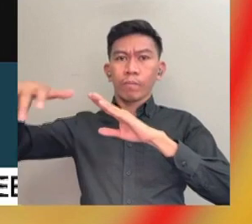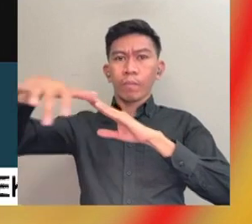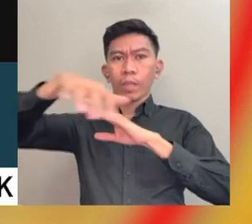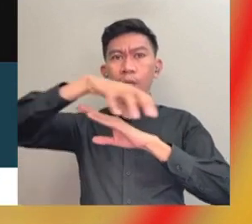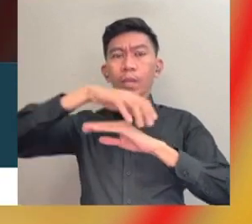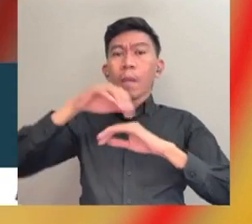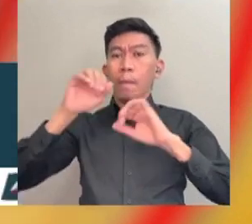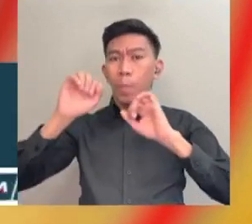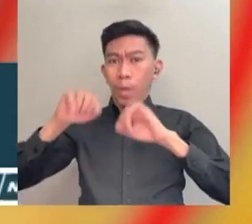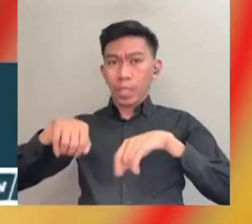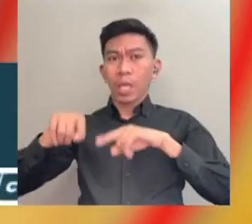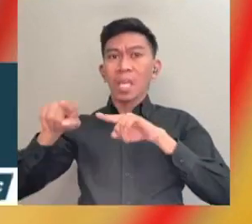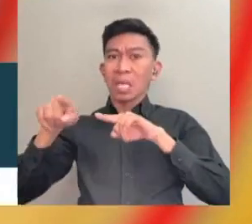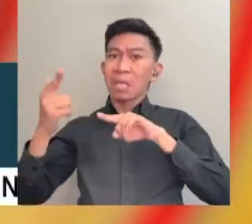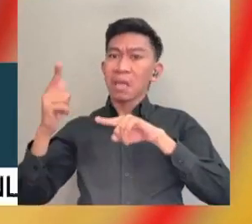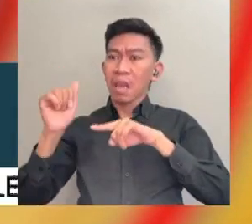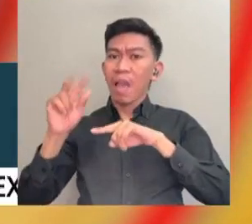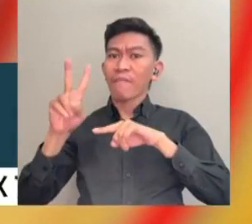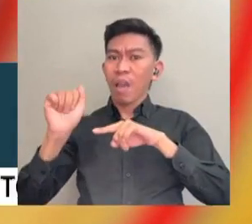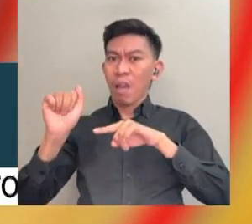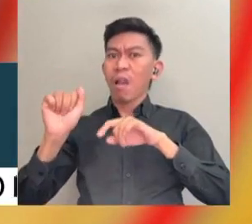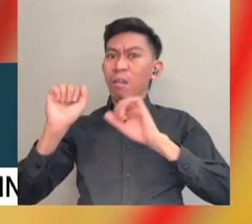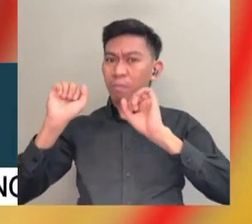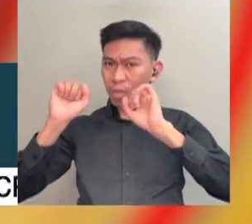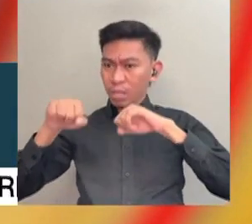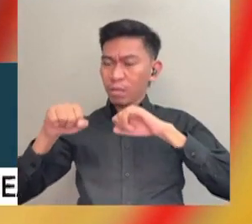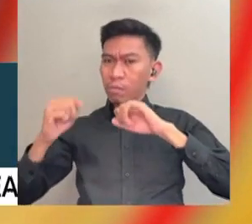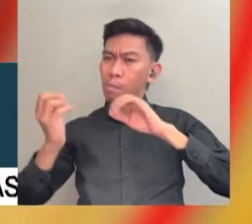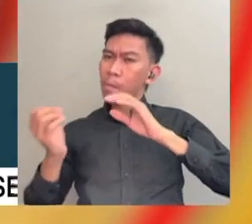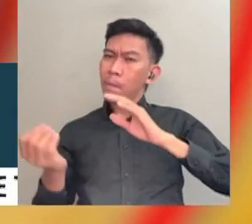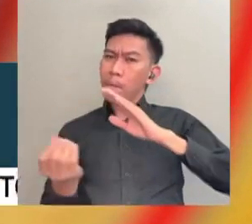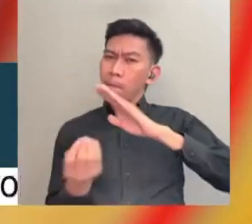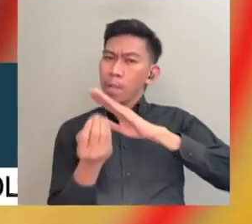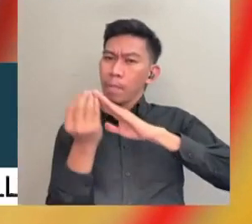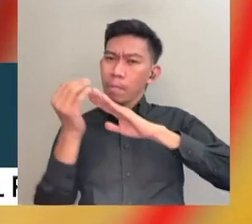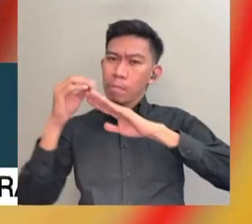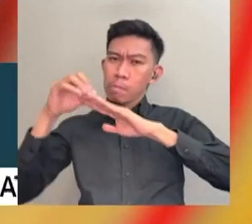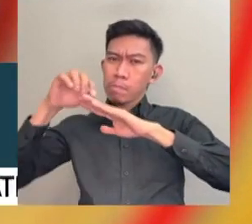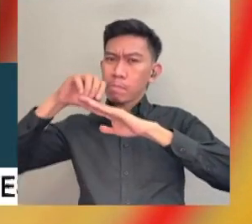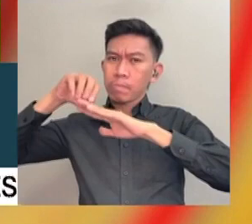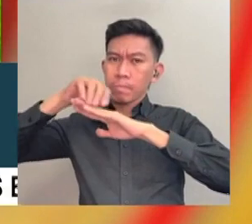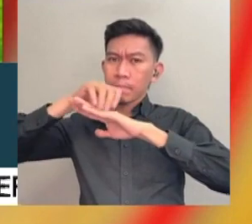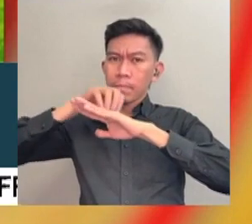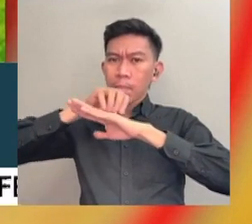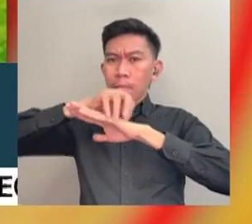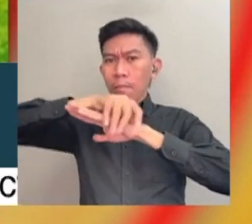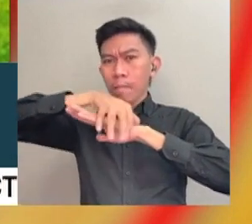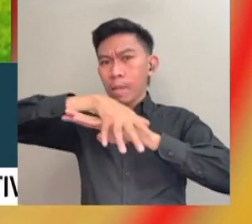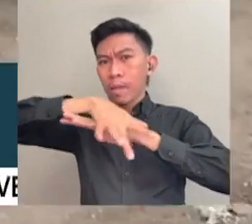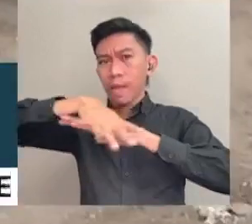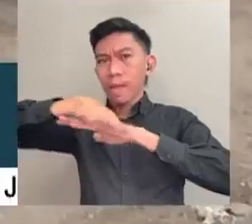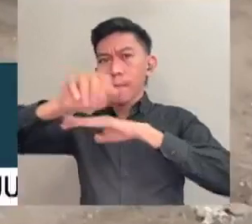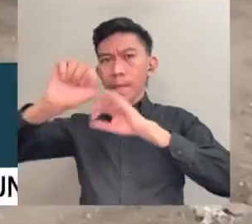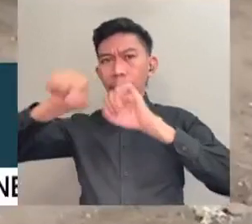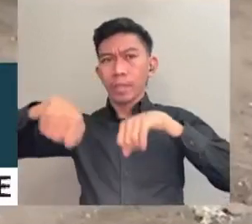extrusive eruption continues. The agency does not yet have a volume estimate on the size of the new lava